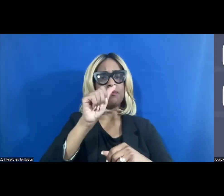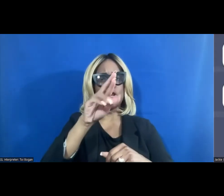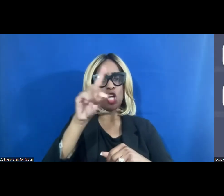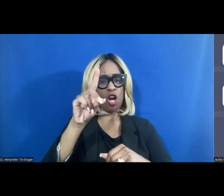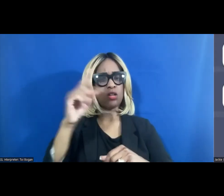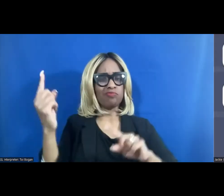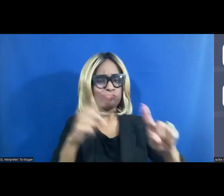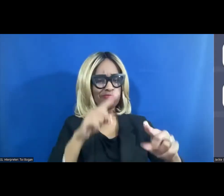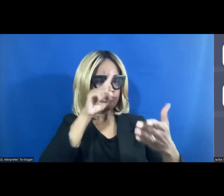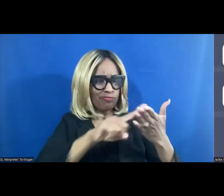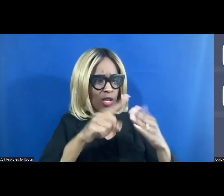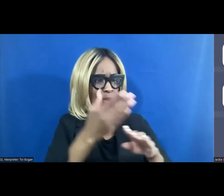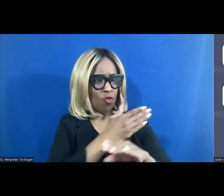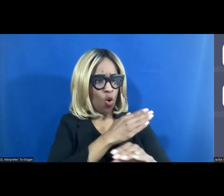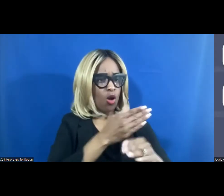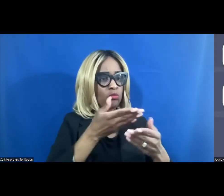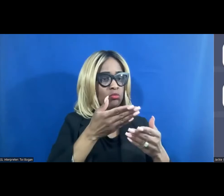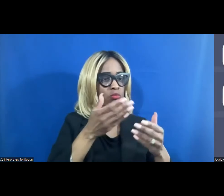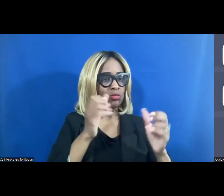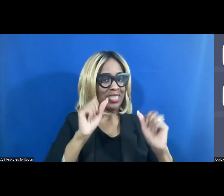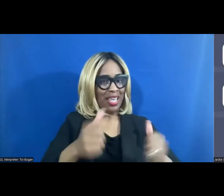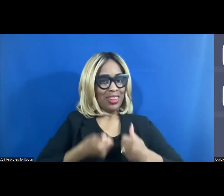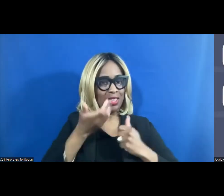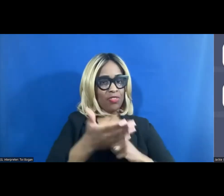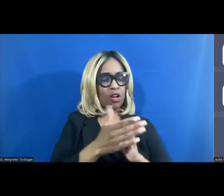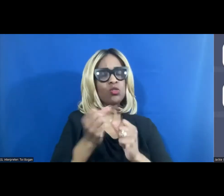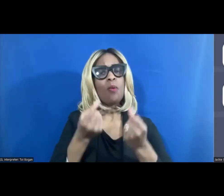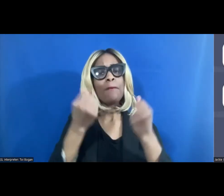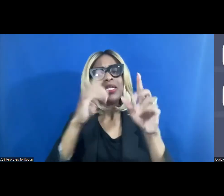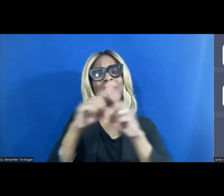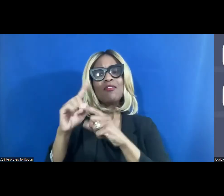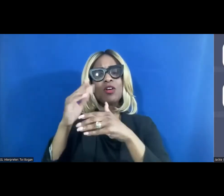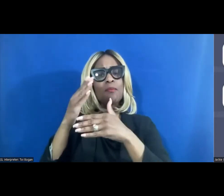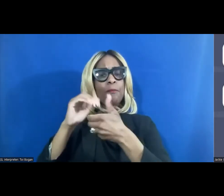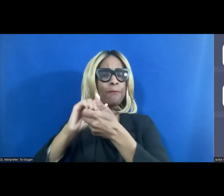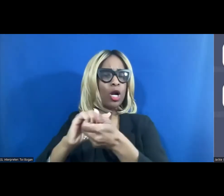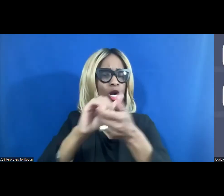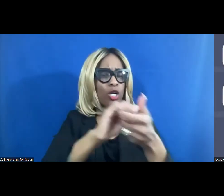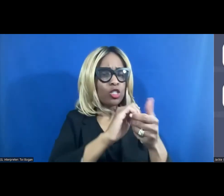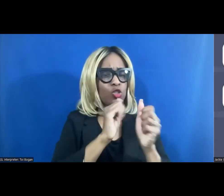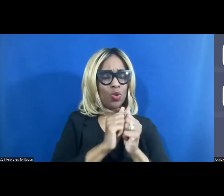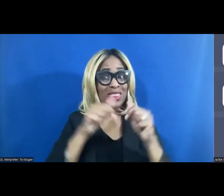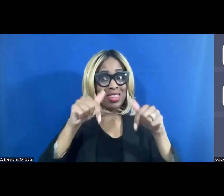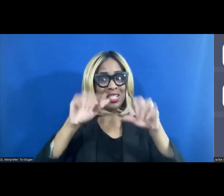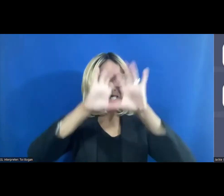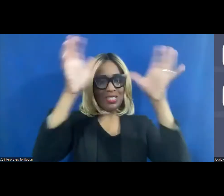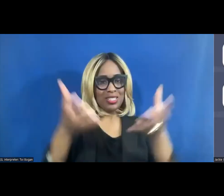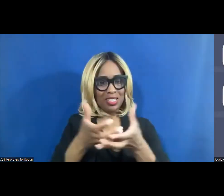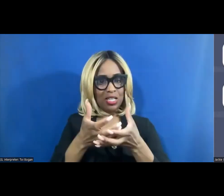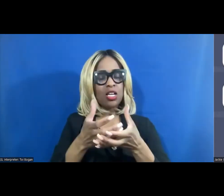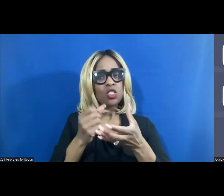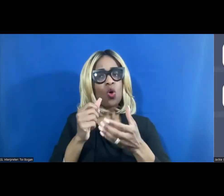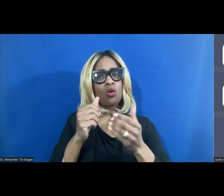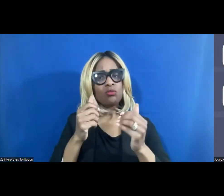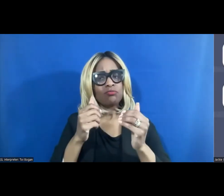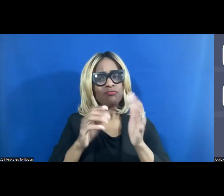live in that housing. So there's a lot of different partners in this care. And so really building up your partnerships